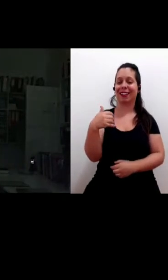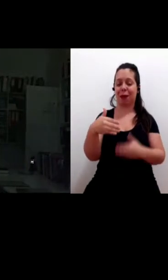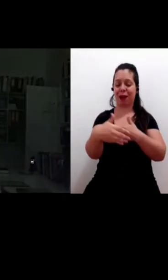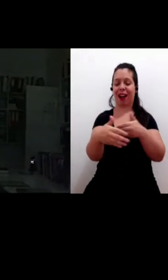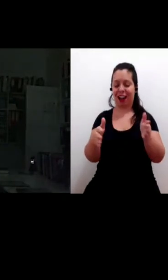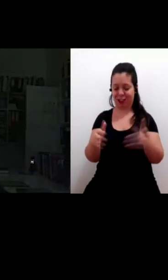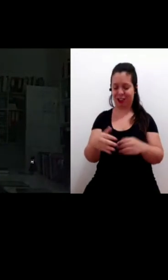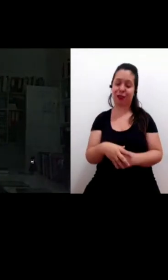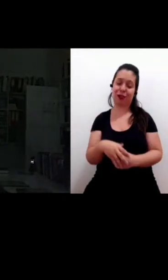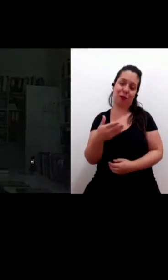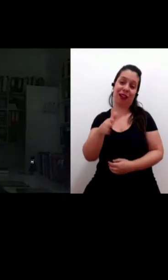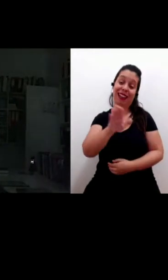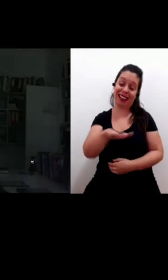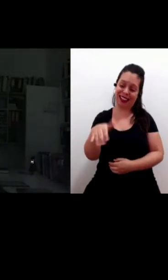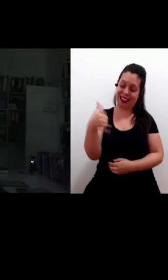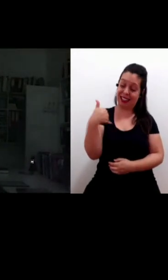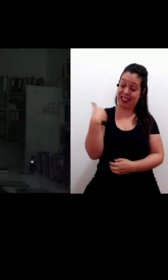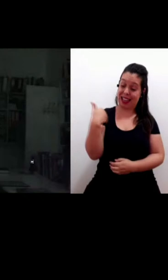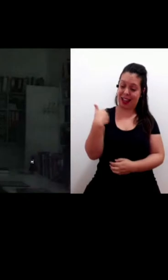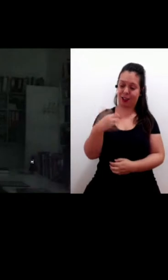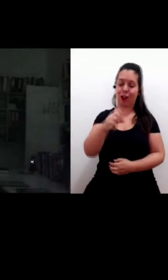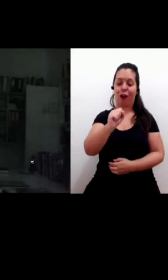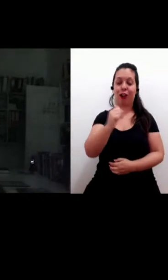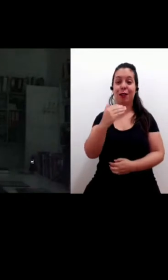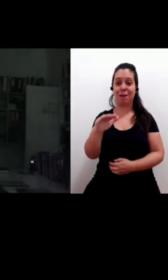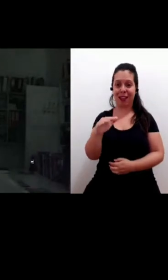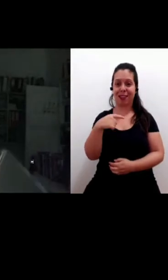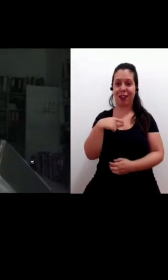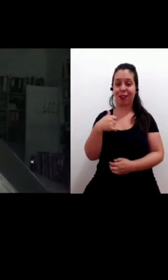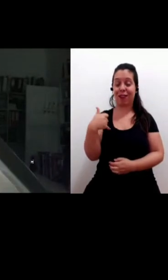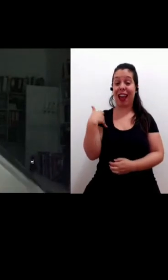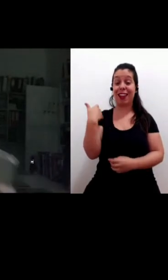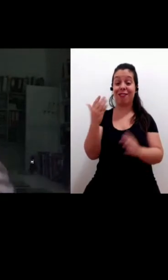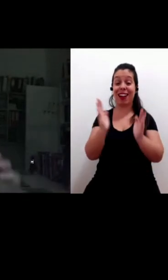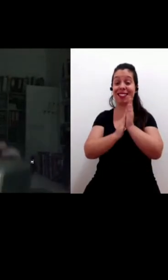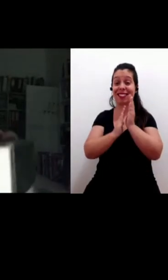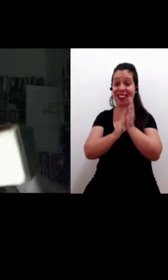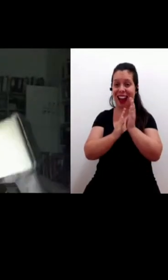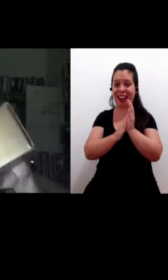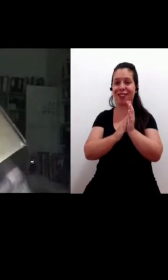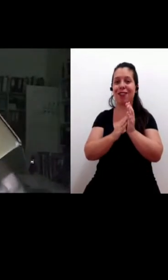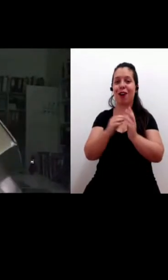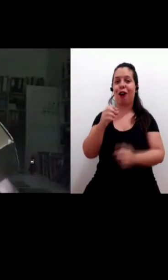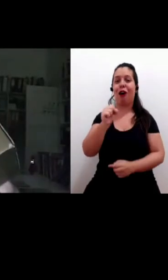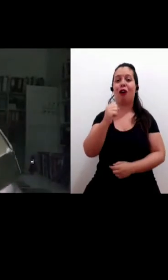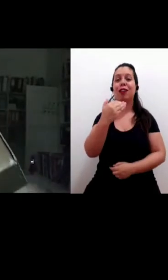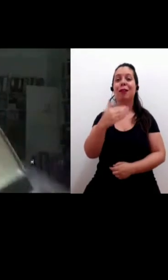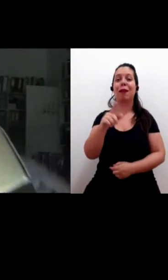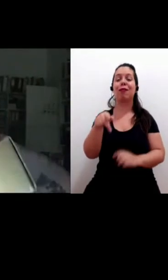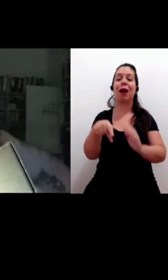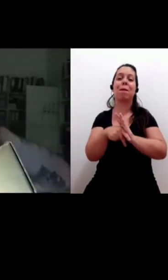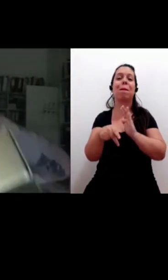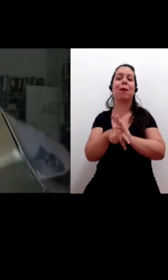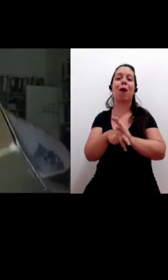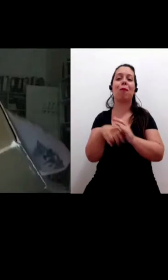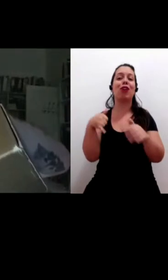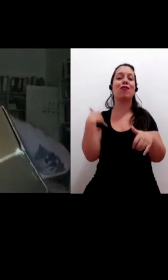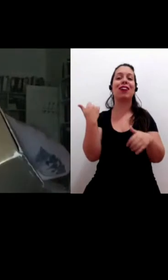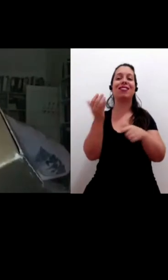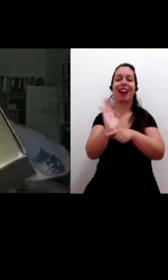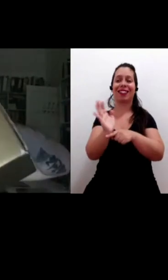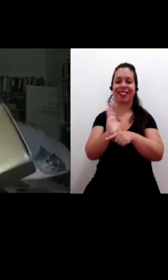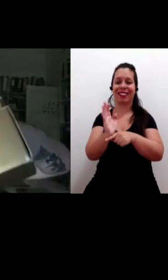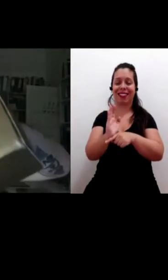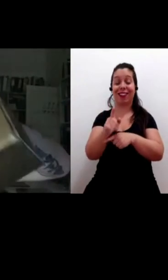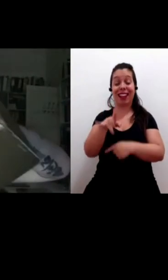that 8.5 birthday should be their movie birthday. So on that day, we sent children in Scotland a gold